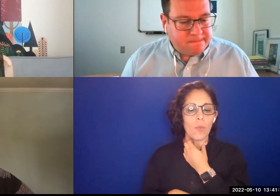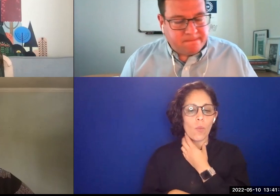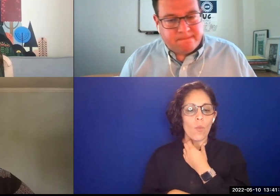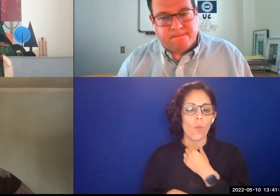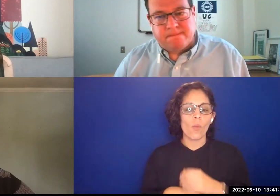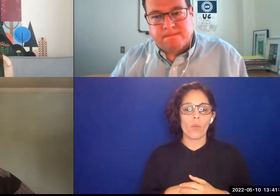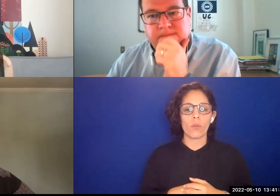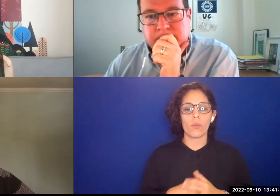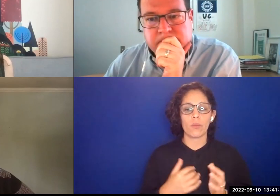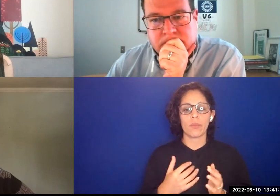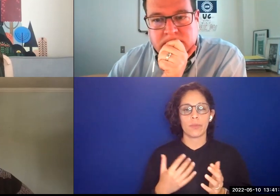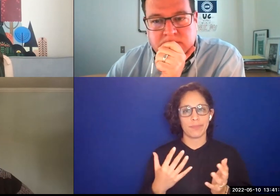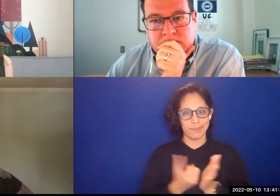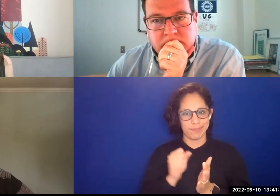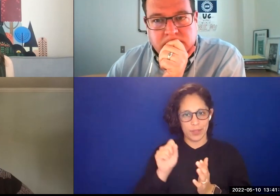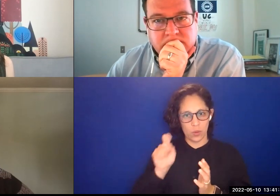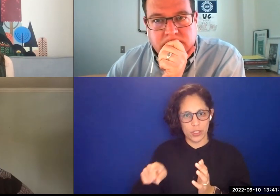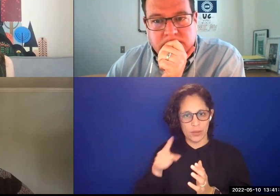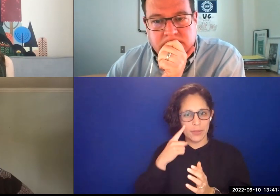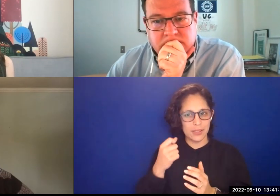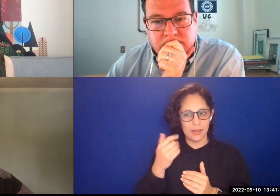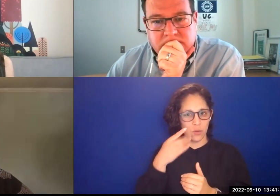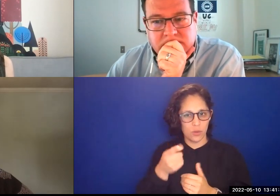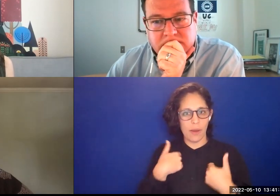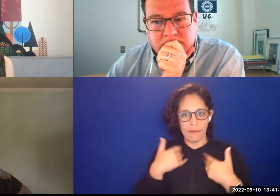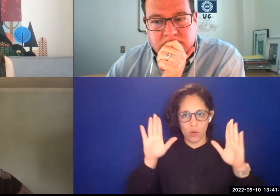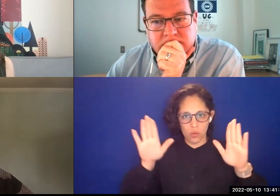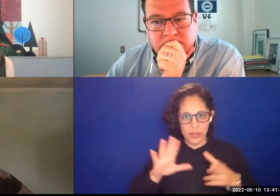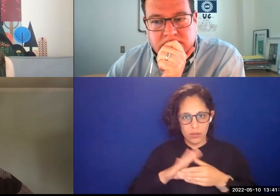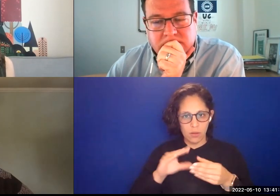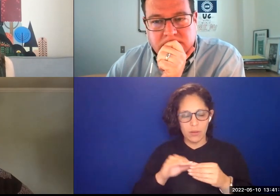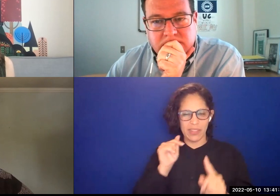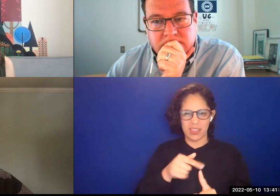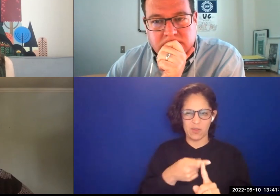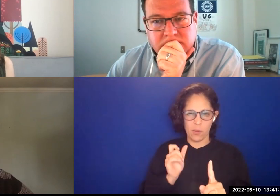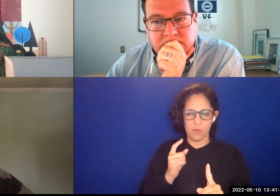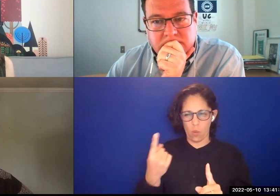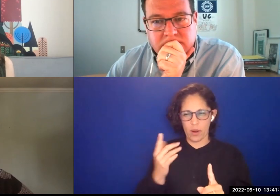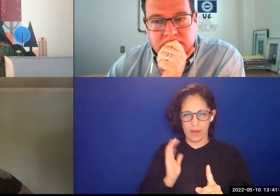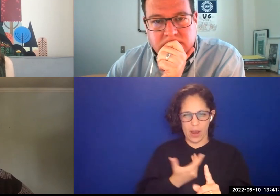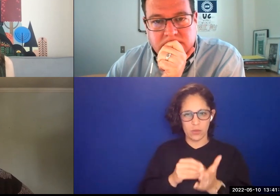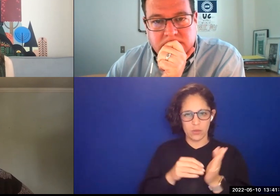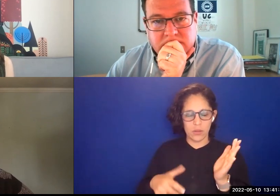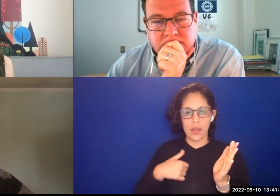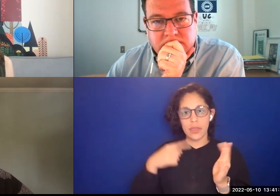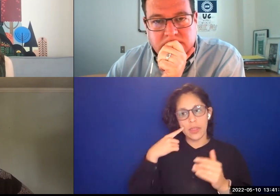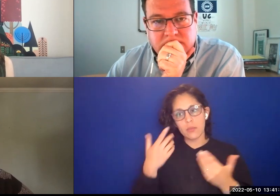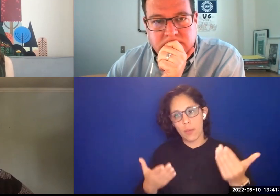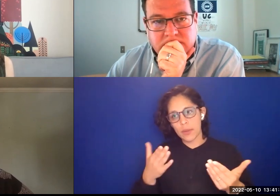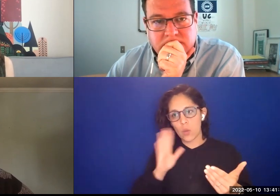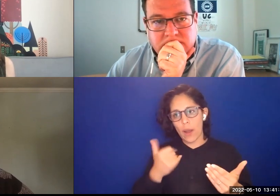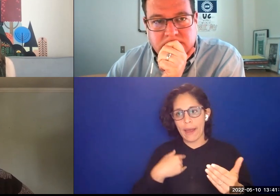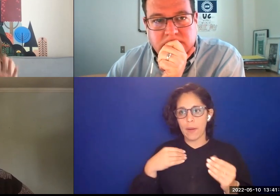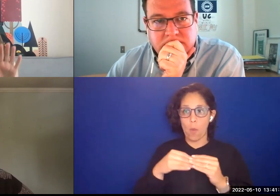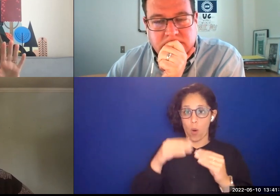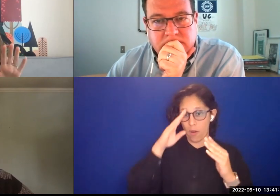I want to ask this question because I know you'll have great stories to share, and it's from one of our students, and I think it'll probably have a hopeful